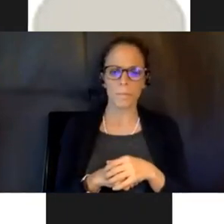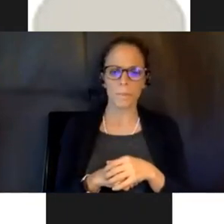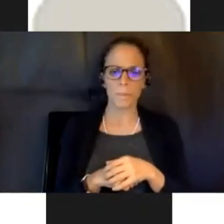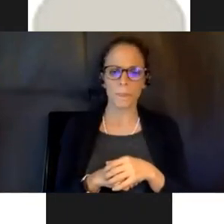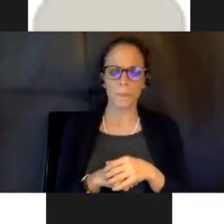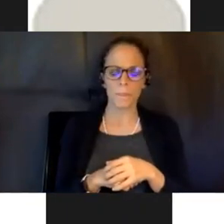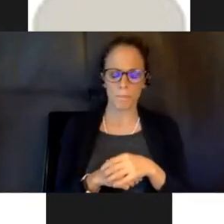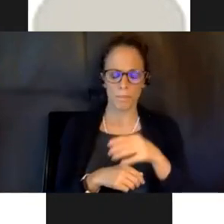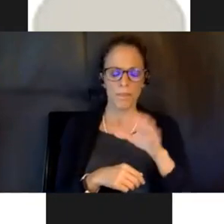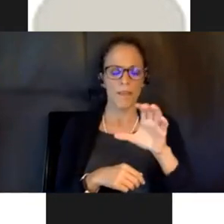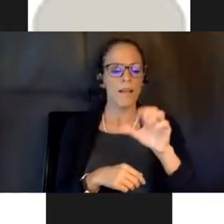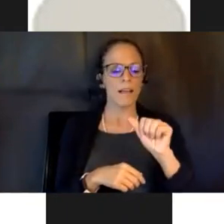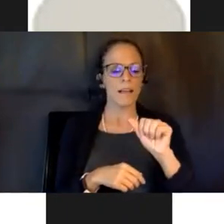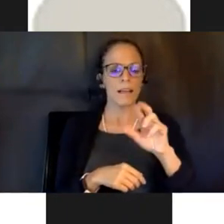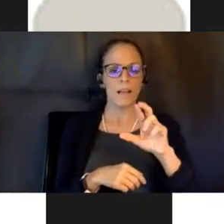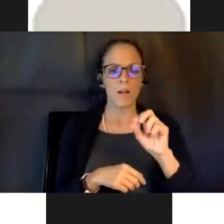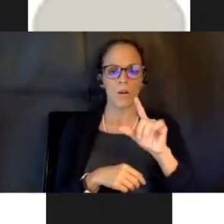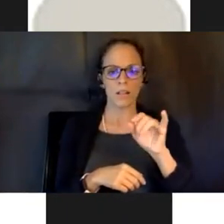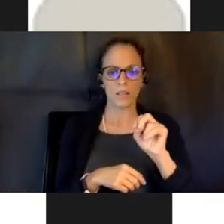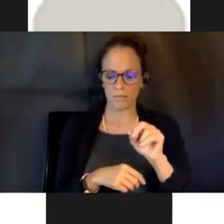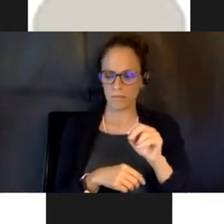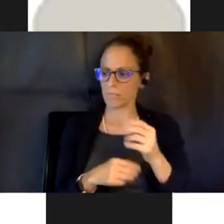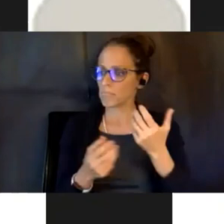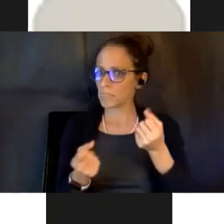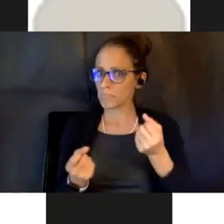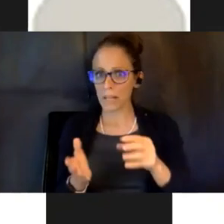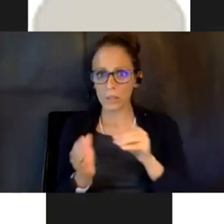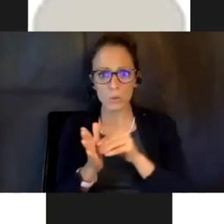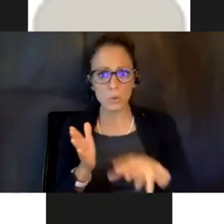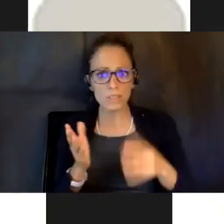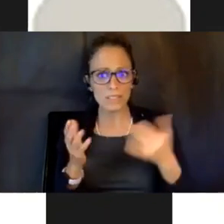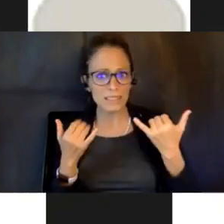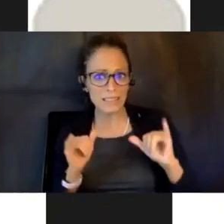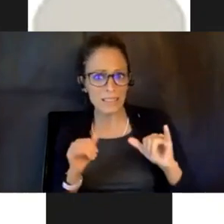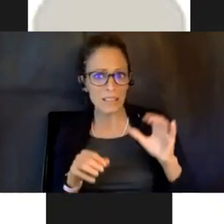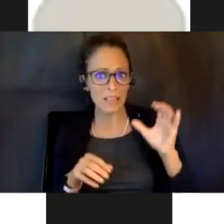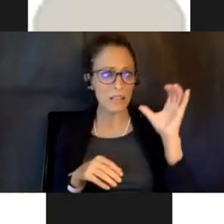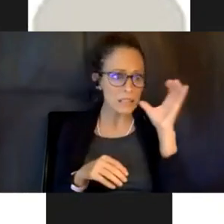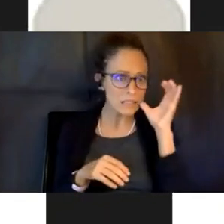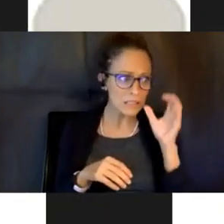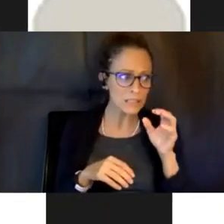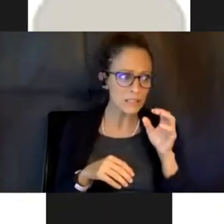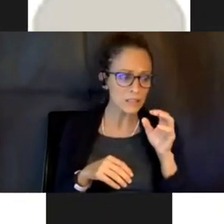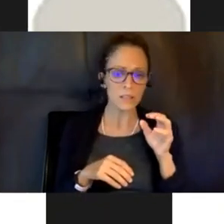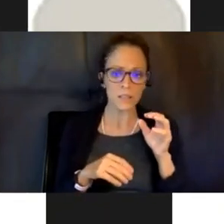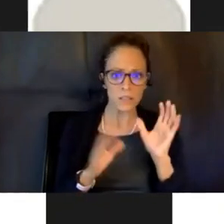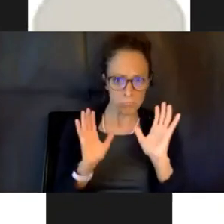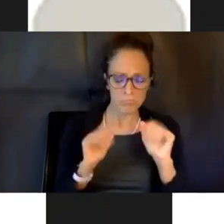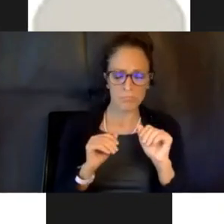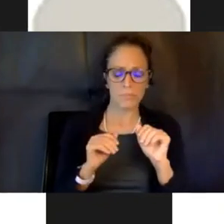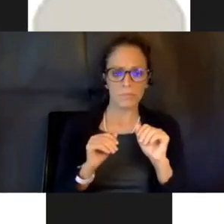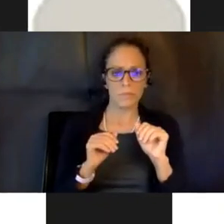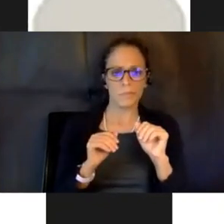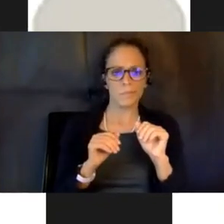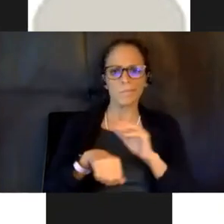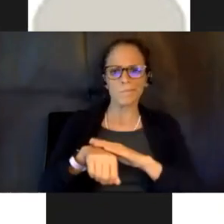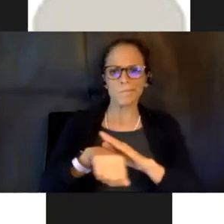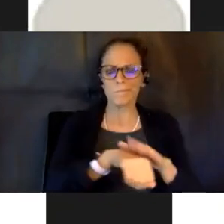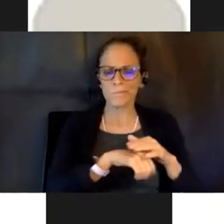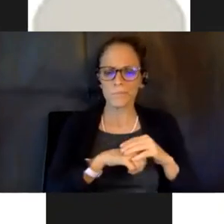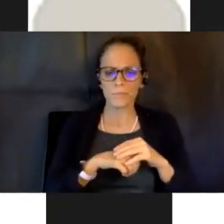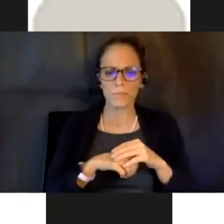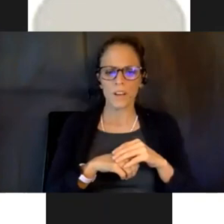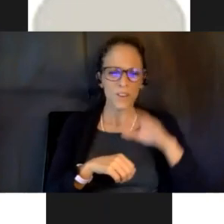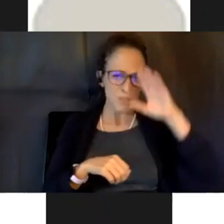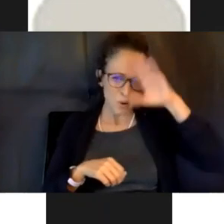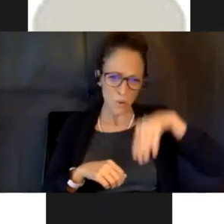is, I've had more, not just environmental organizations, but outdoor retailing businesses. I'm working